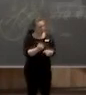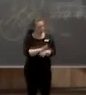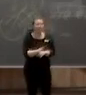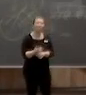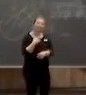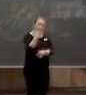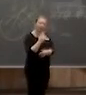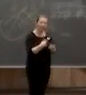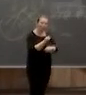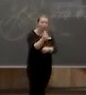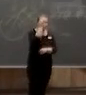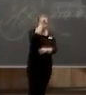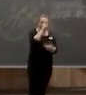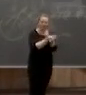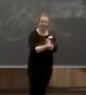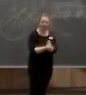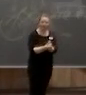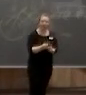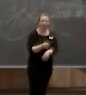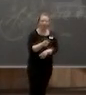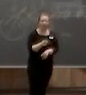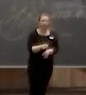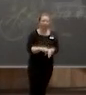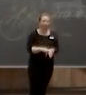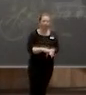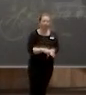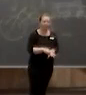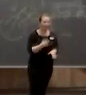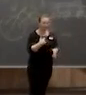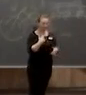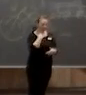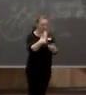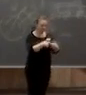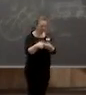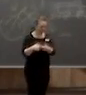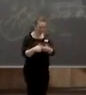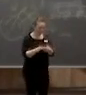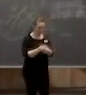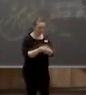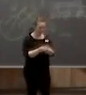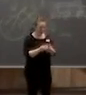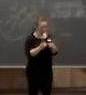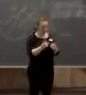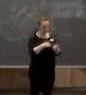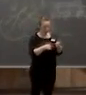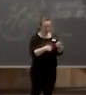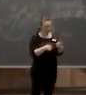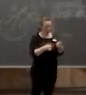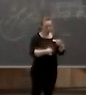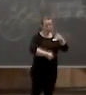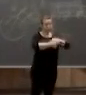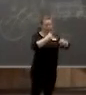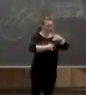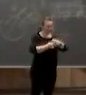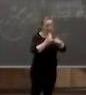change. And I think it's also, it has to do with what we've been taught about how businesses